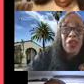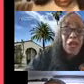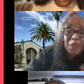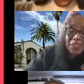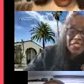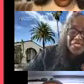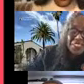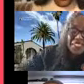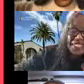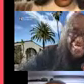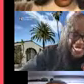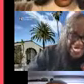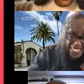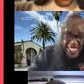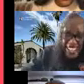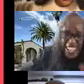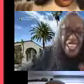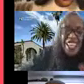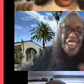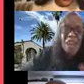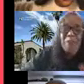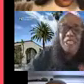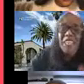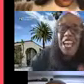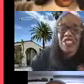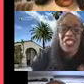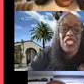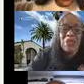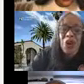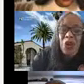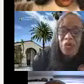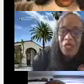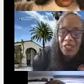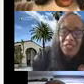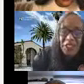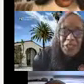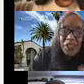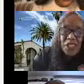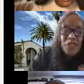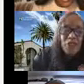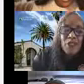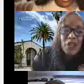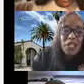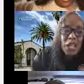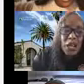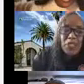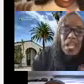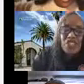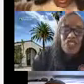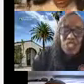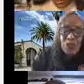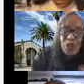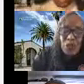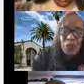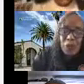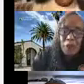That's all right. We got some more questions left. How many actually enrolled of the 340? How many